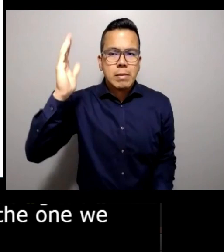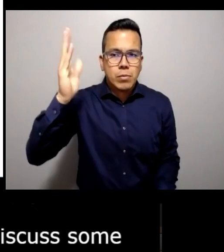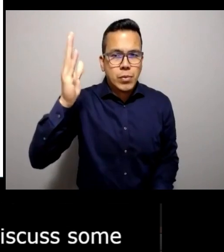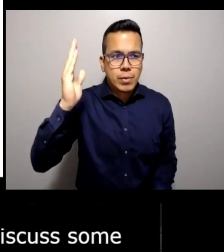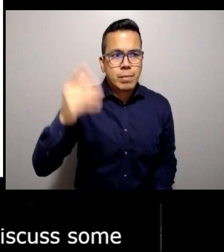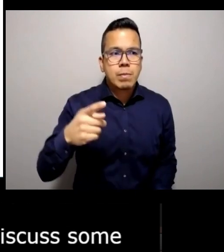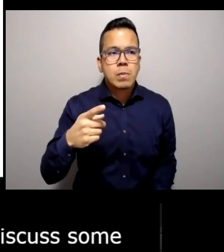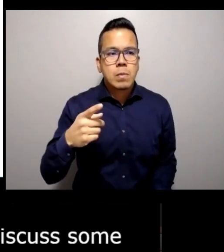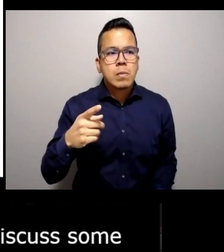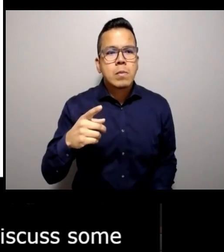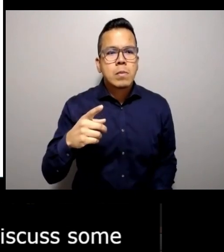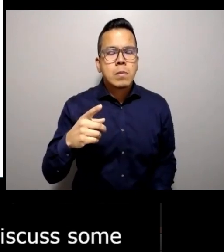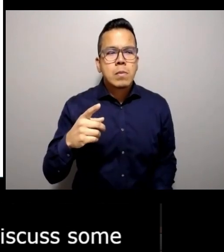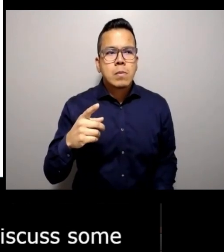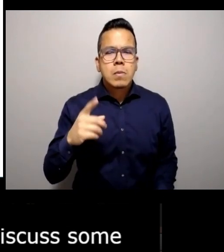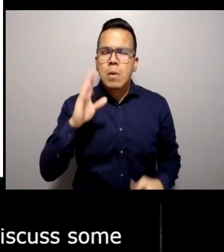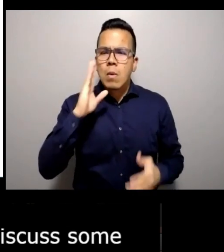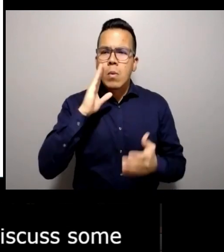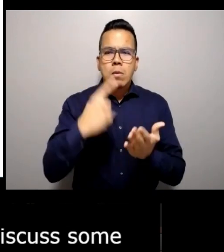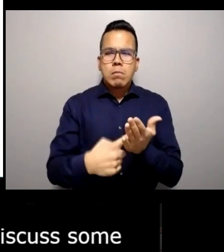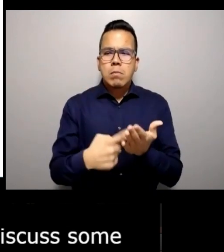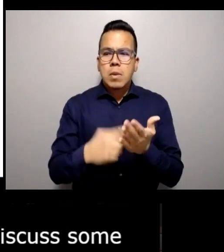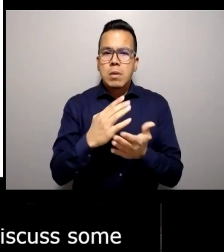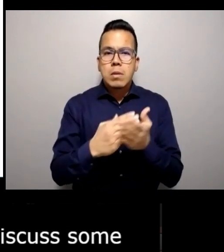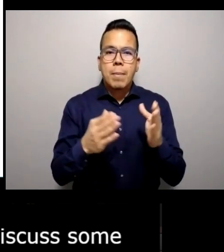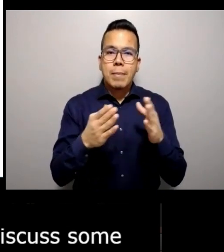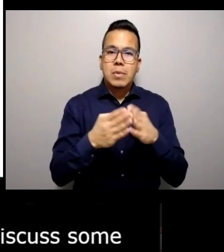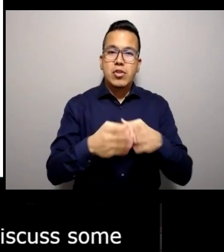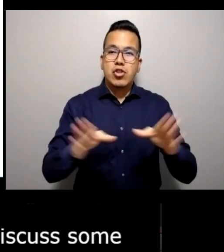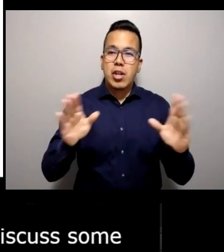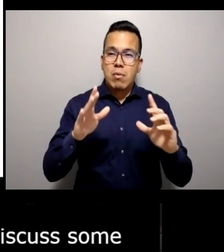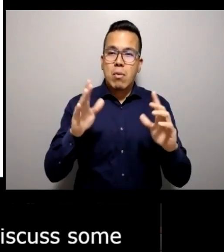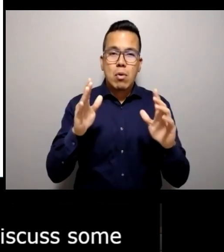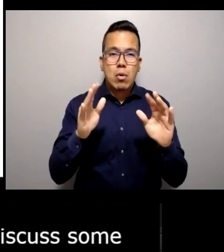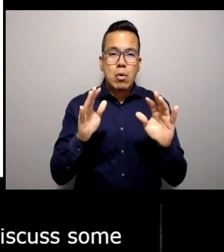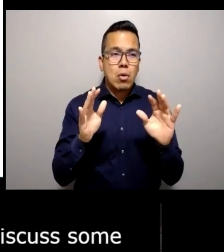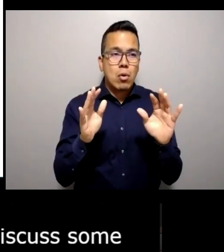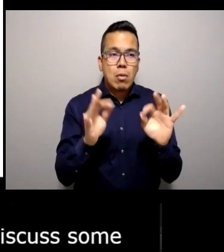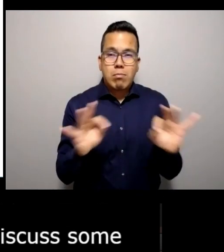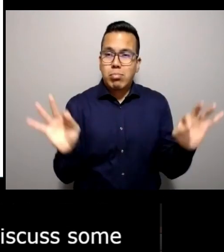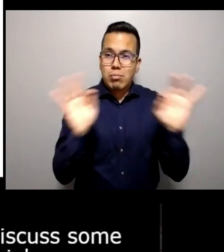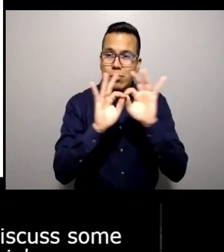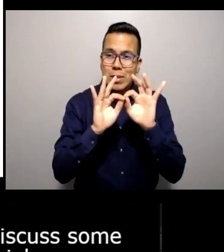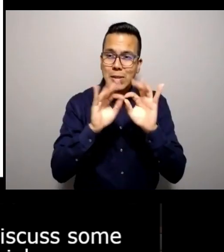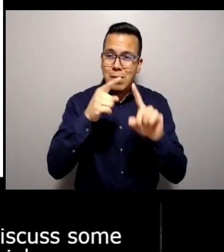of being an accessible social media communicator.